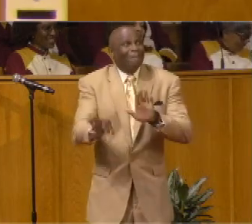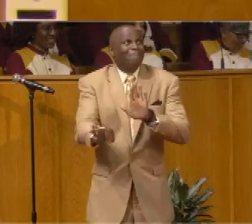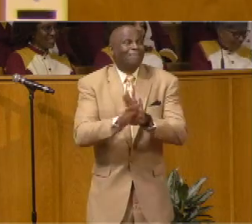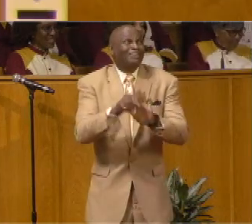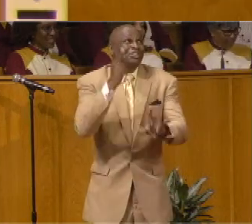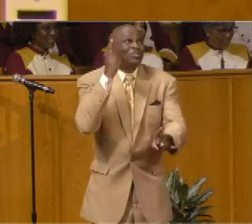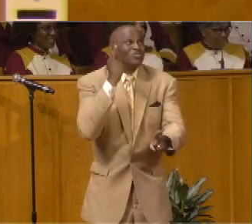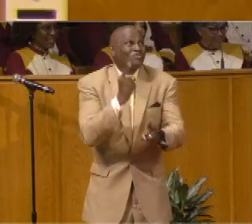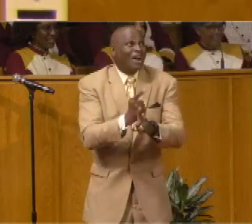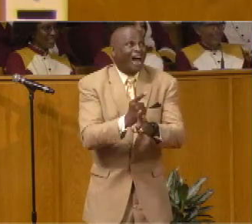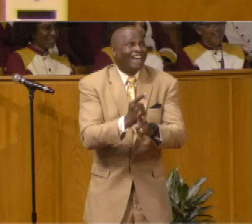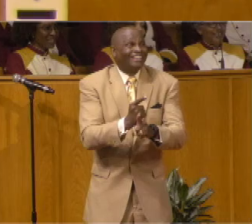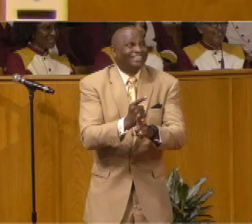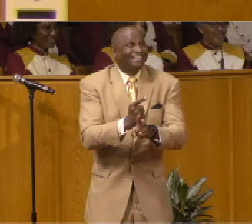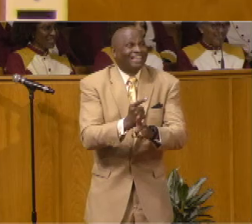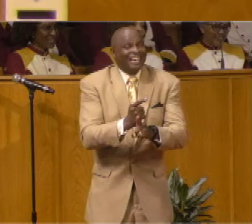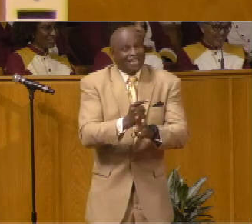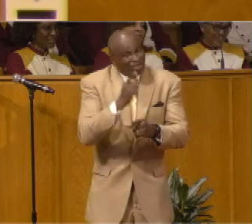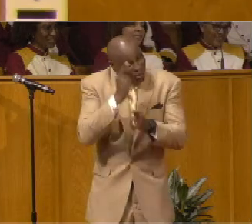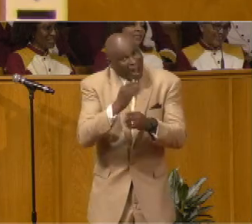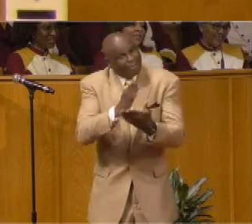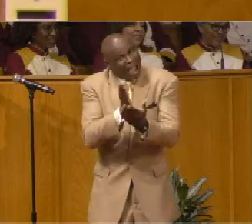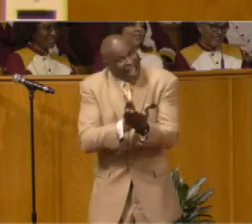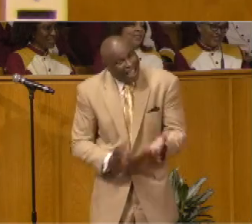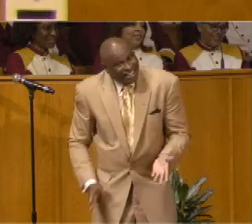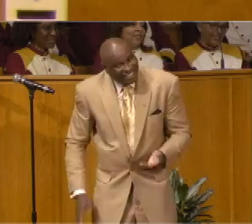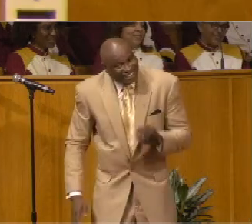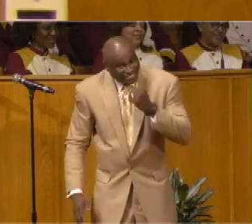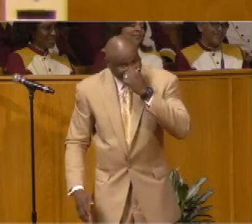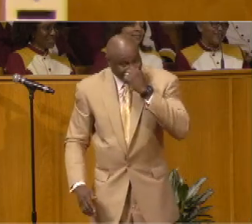Lord, don't let him choose the wrong pie.